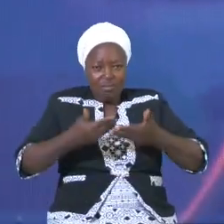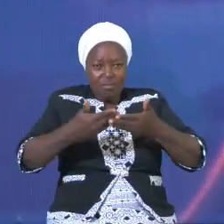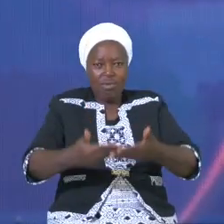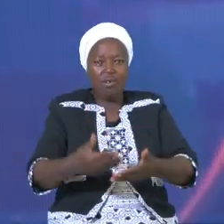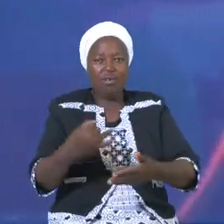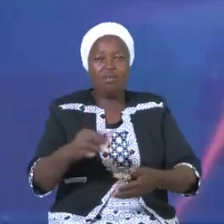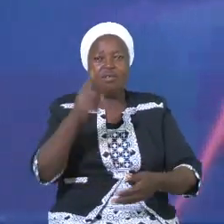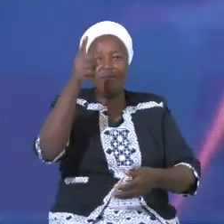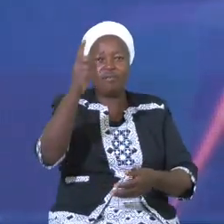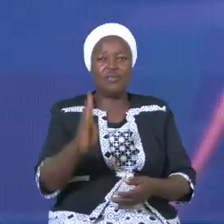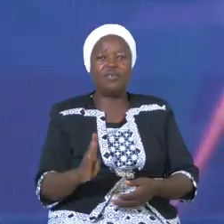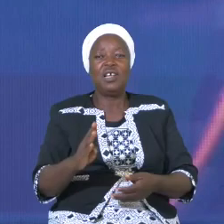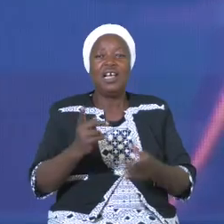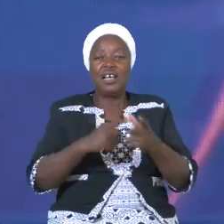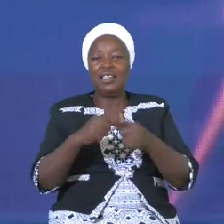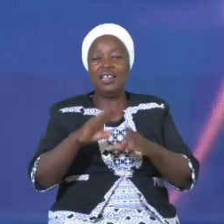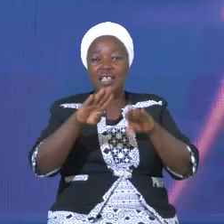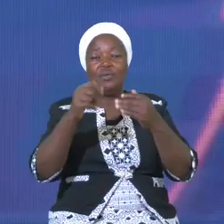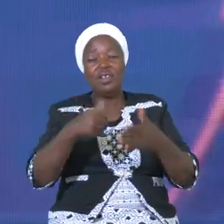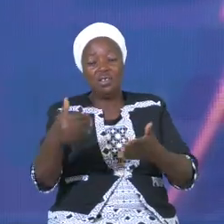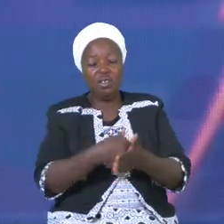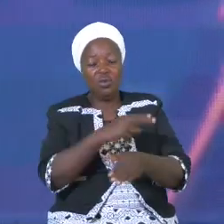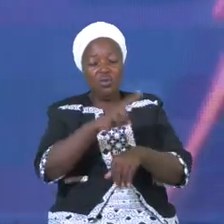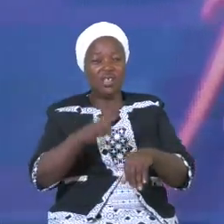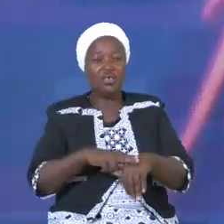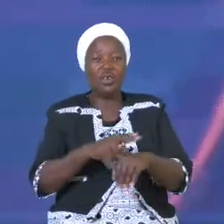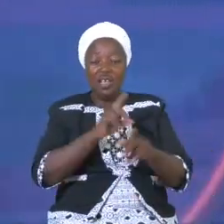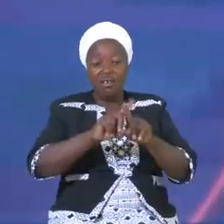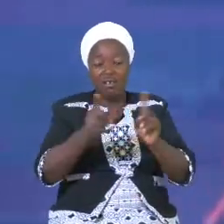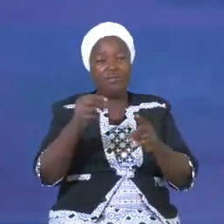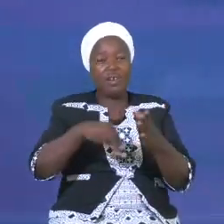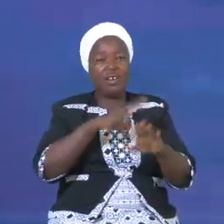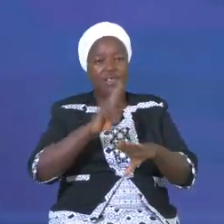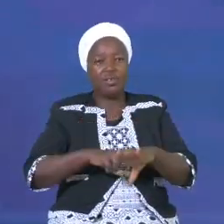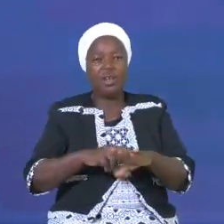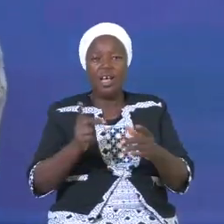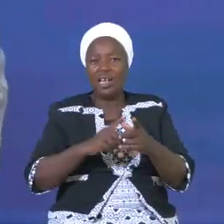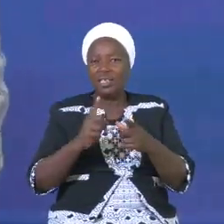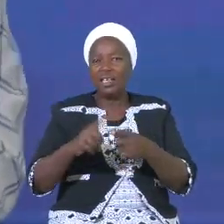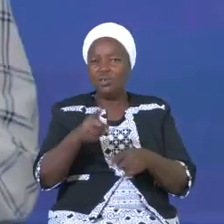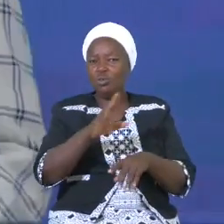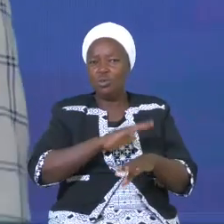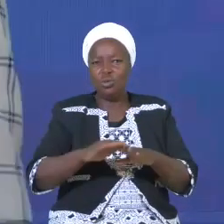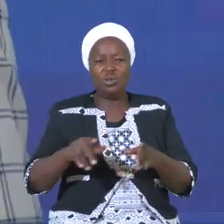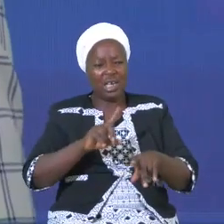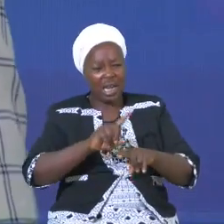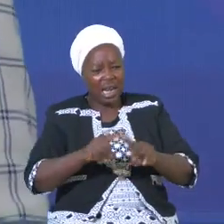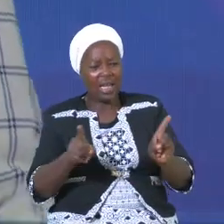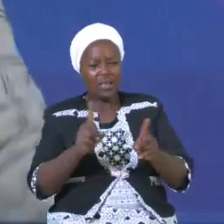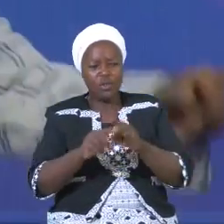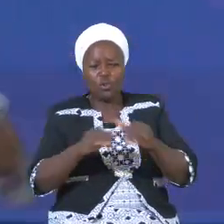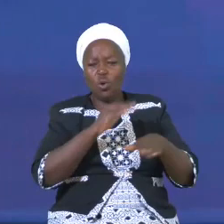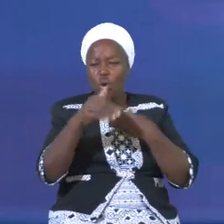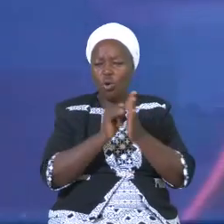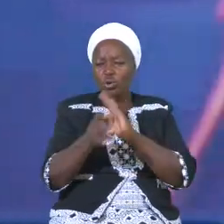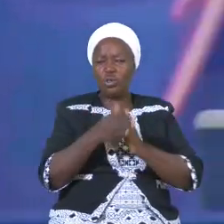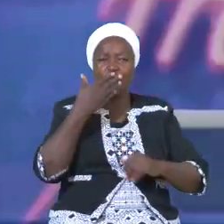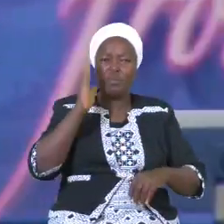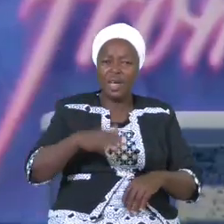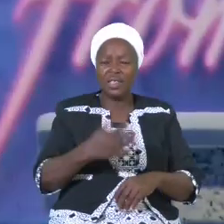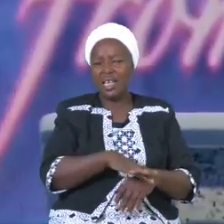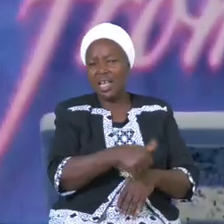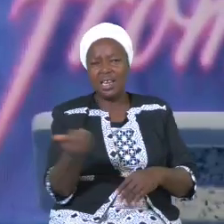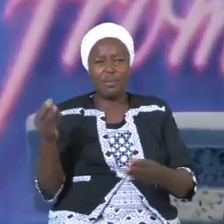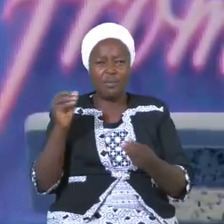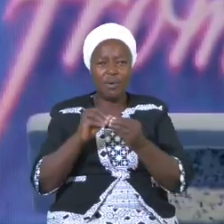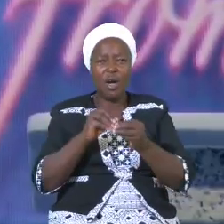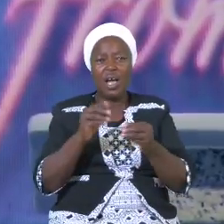you a new nature a different nature you don't like to do all those evil things anymore